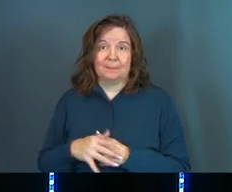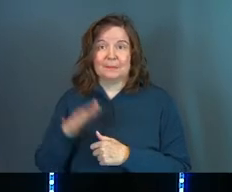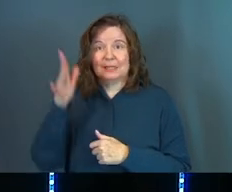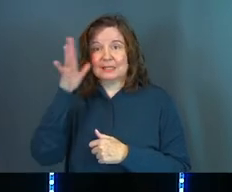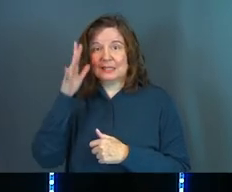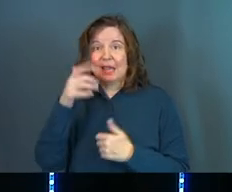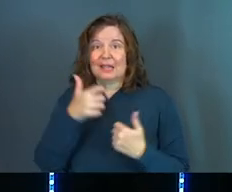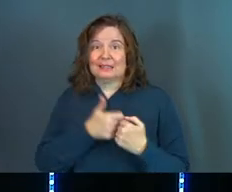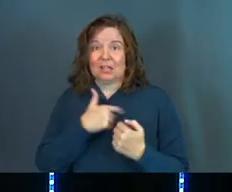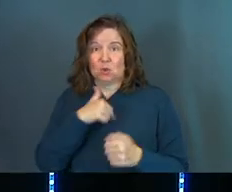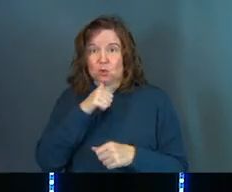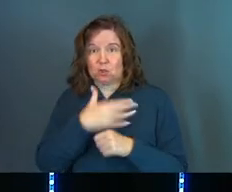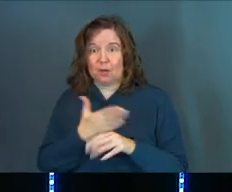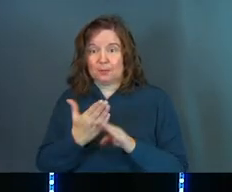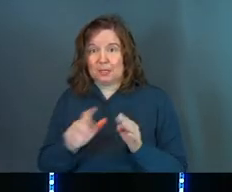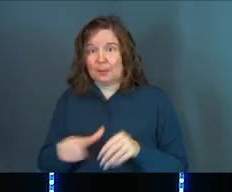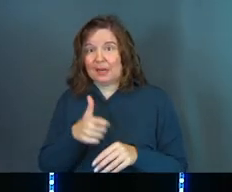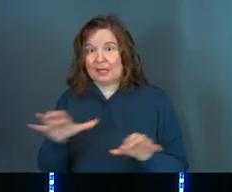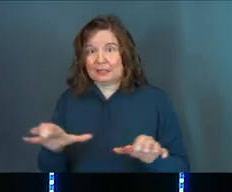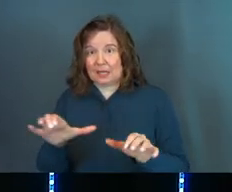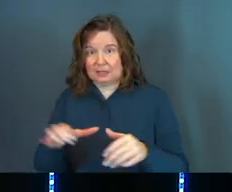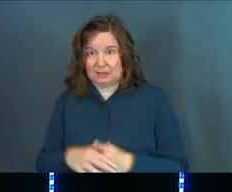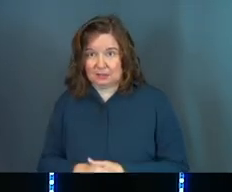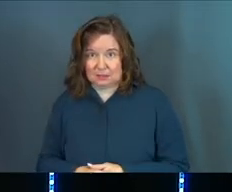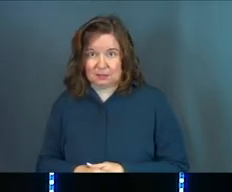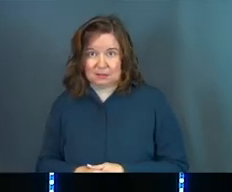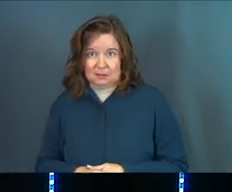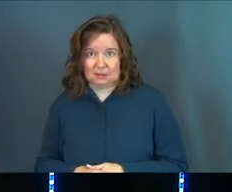Dads, date your daughters before someone else does.